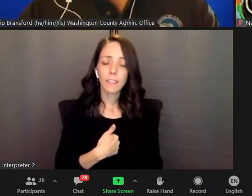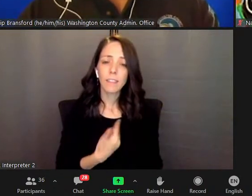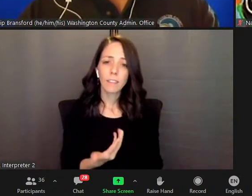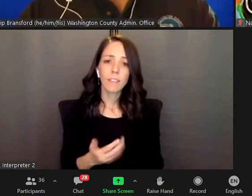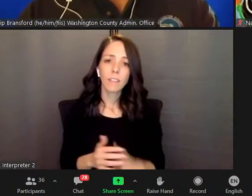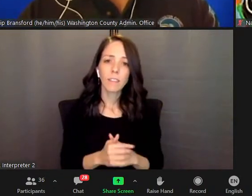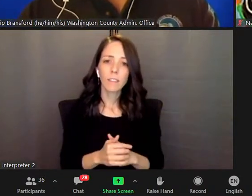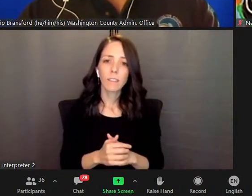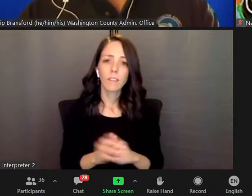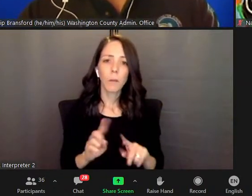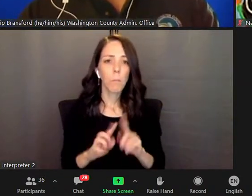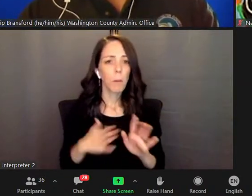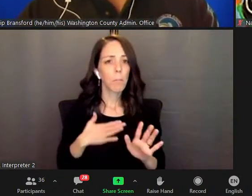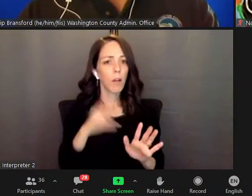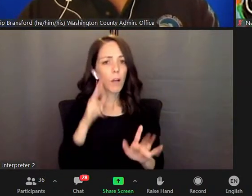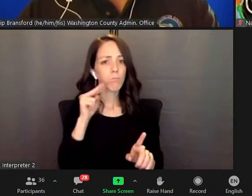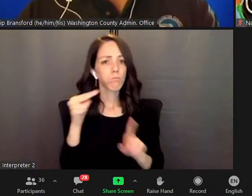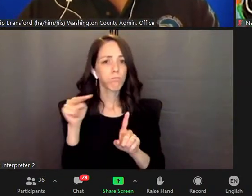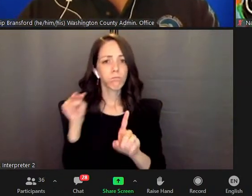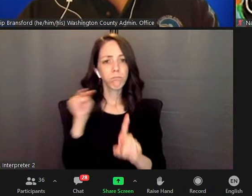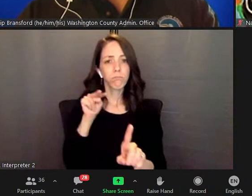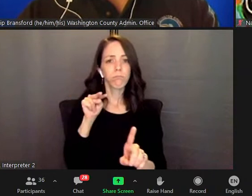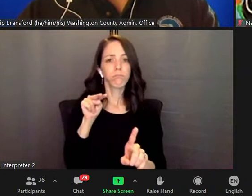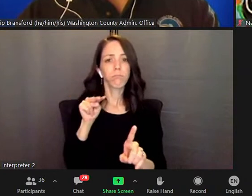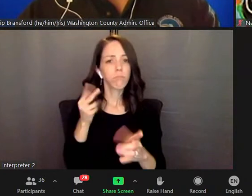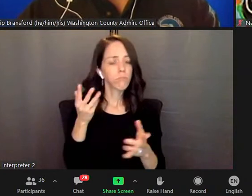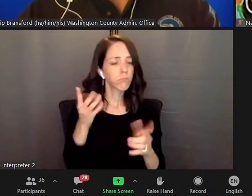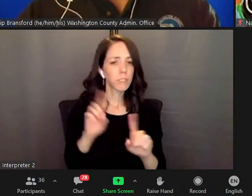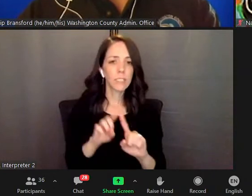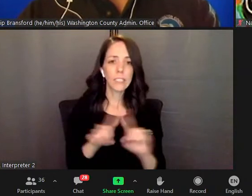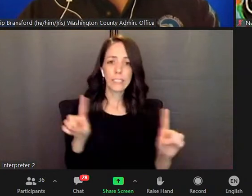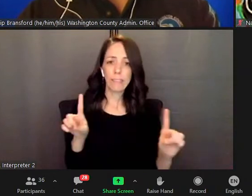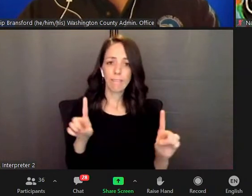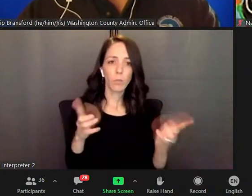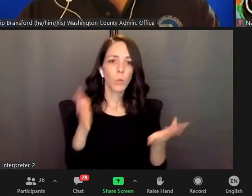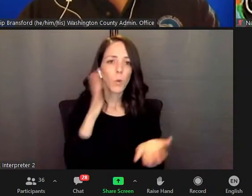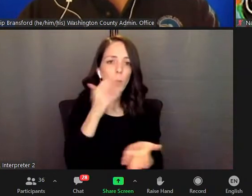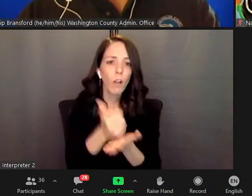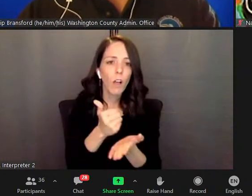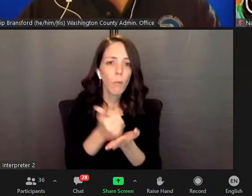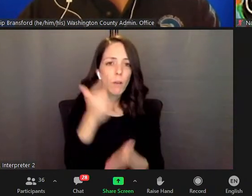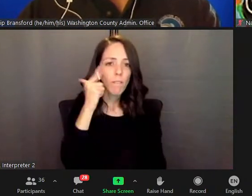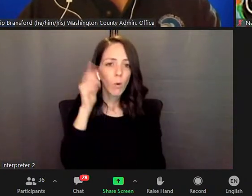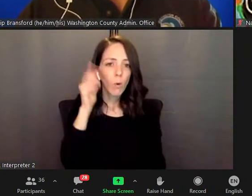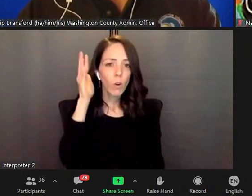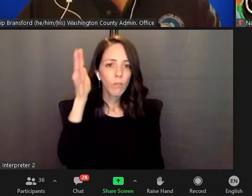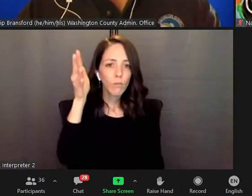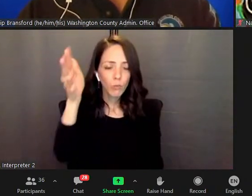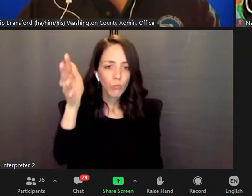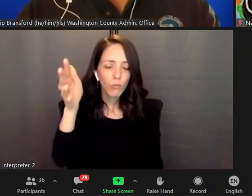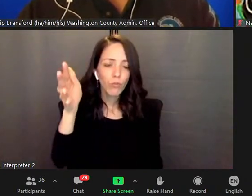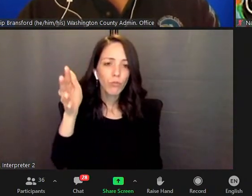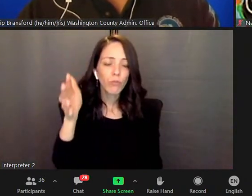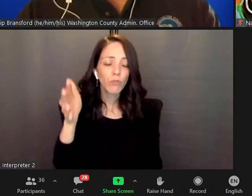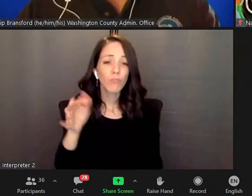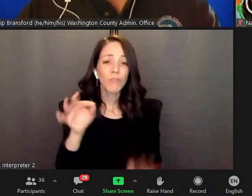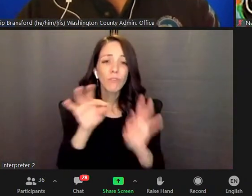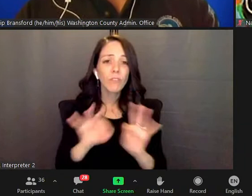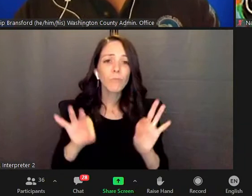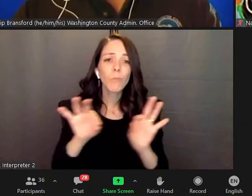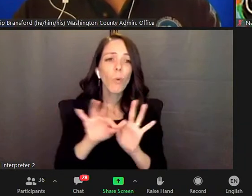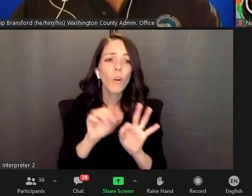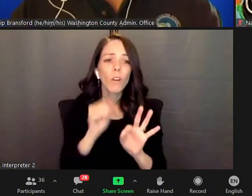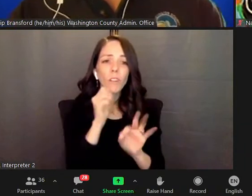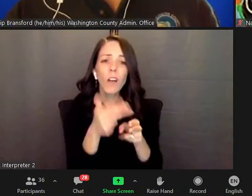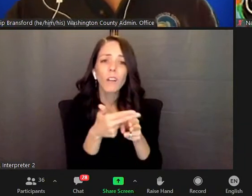very different view in terms of what might be helpful in the future. And that is not to put Band-Aids on these issues, but to try to